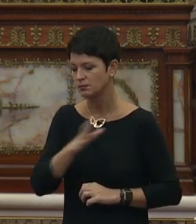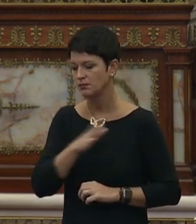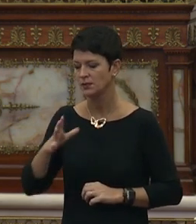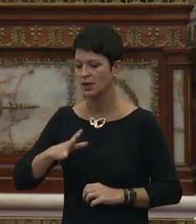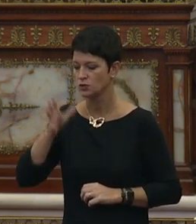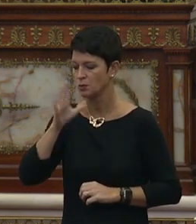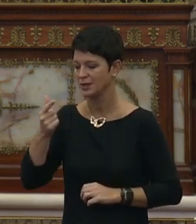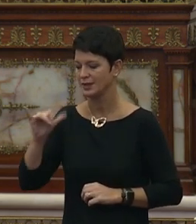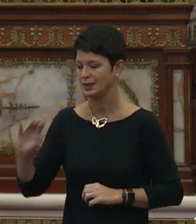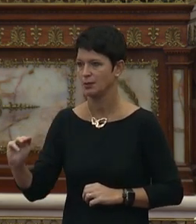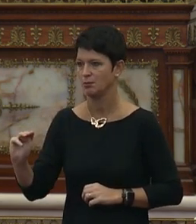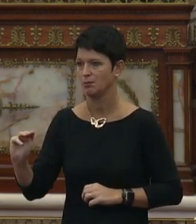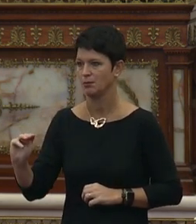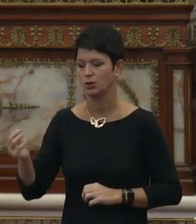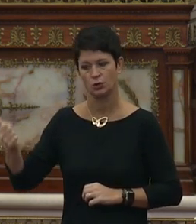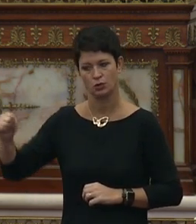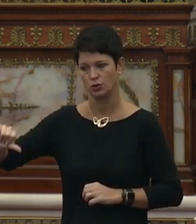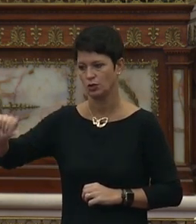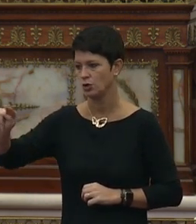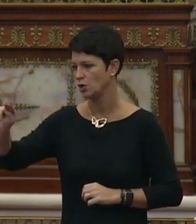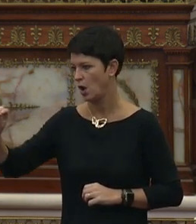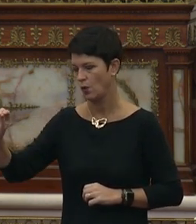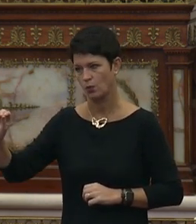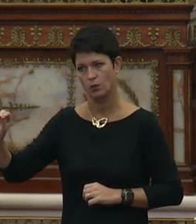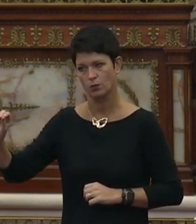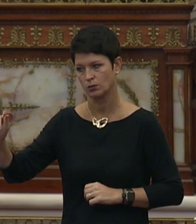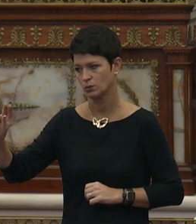Councilwoman Gim? Nay.